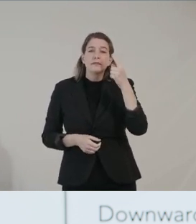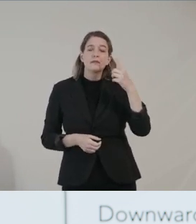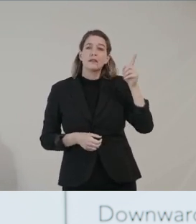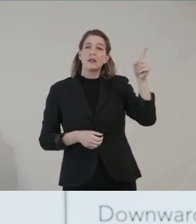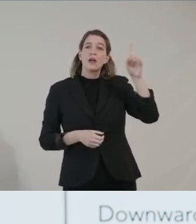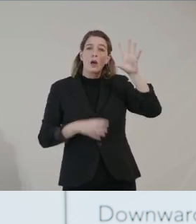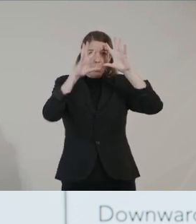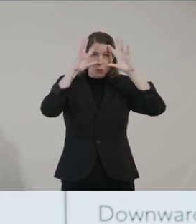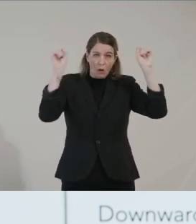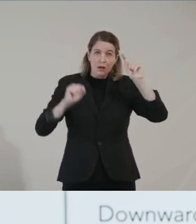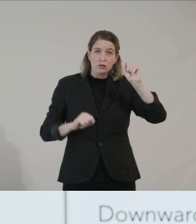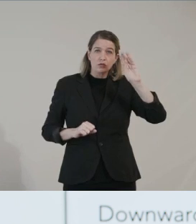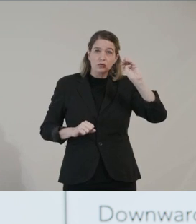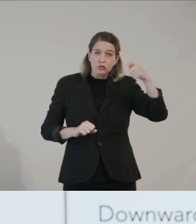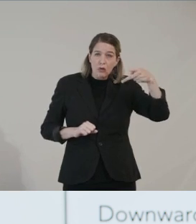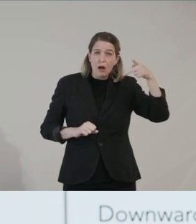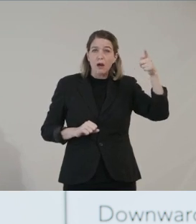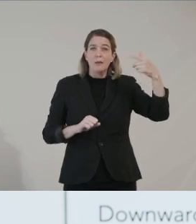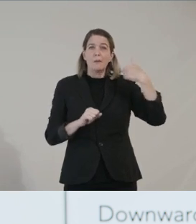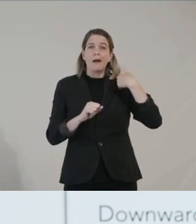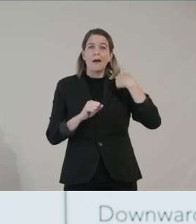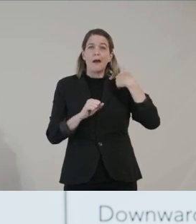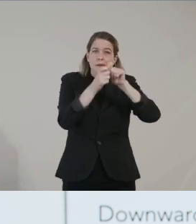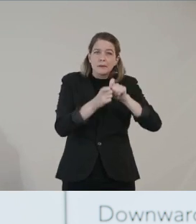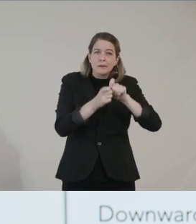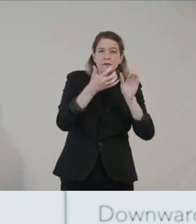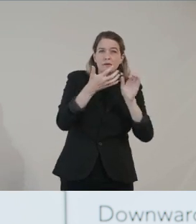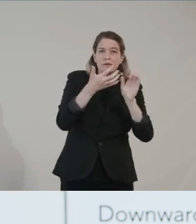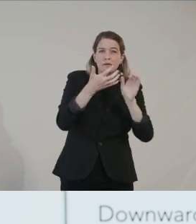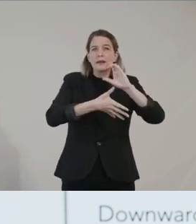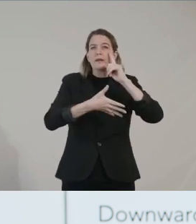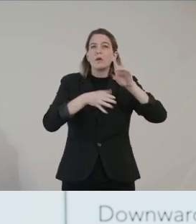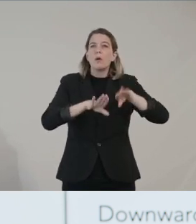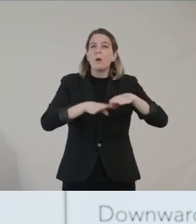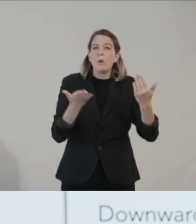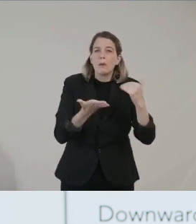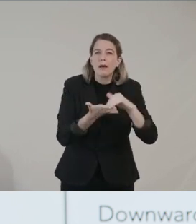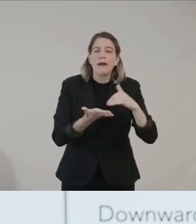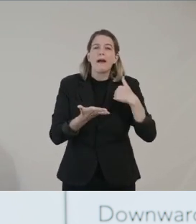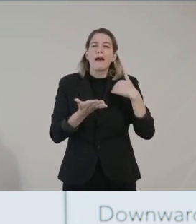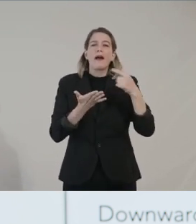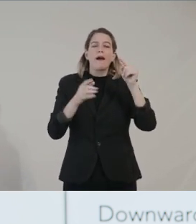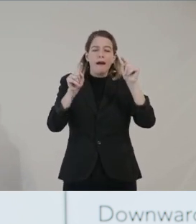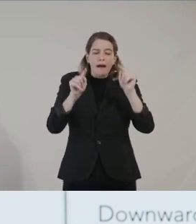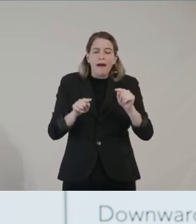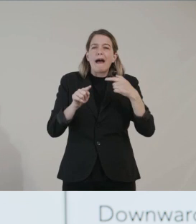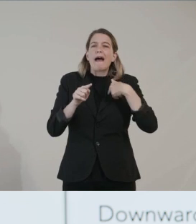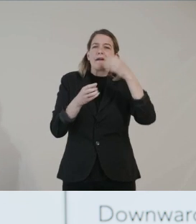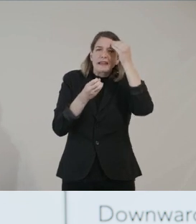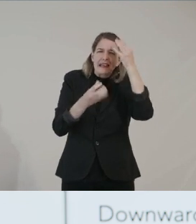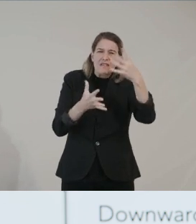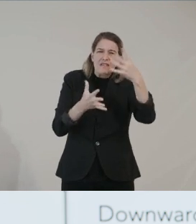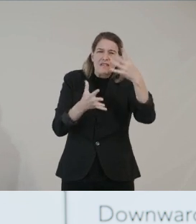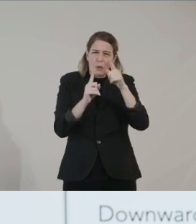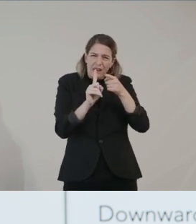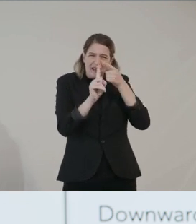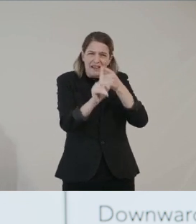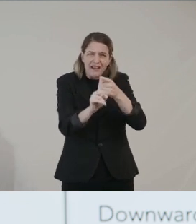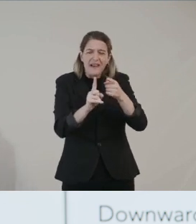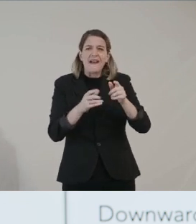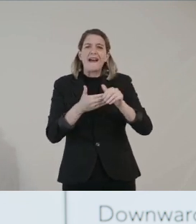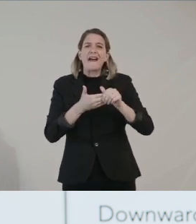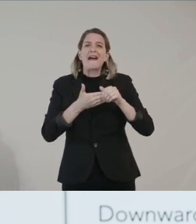criteria, and I think it's the line underneath that I want to highlight. There's flexibility for states to tailor application of